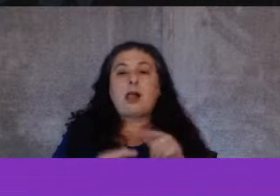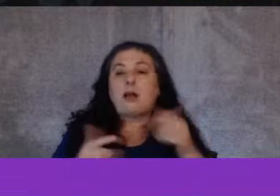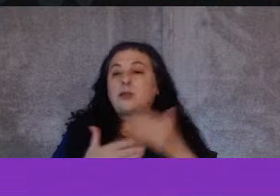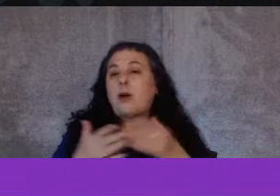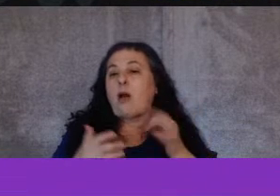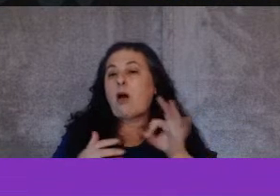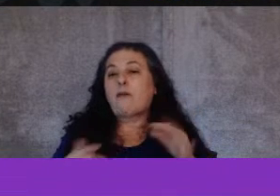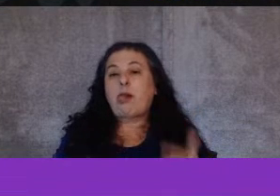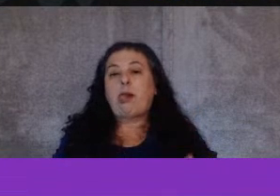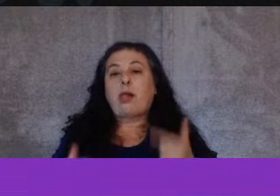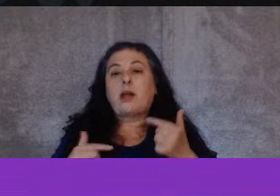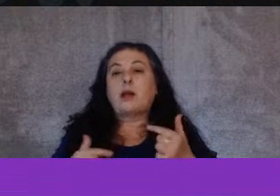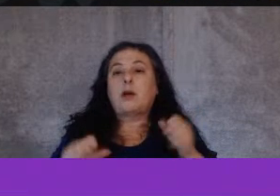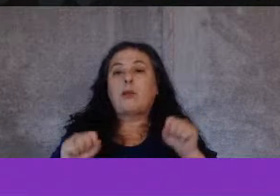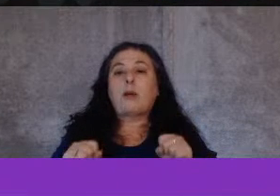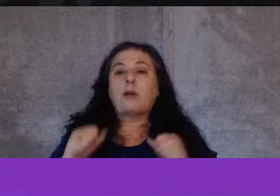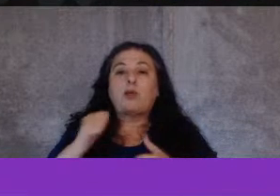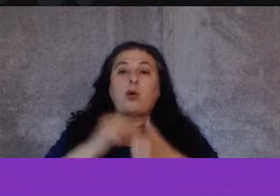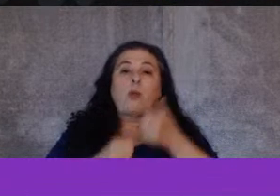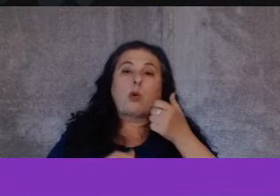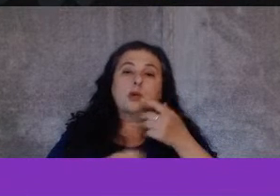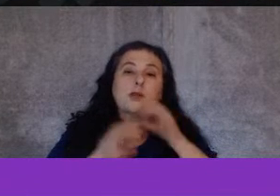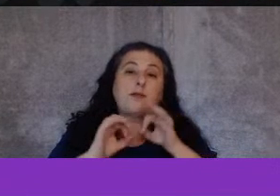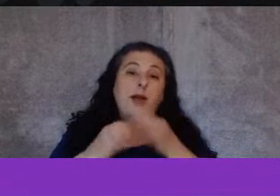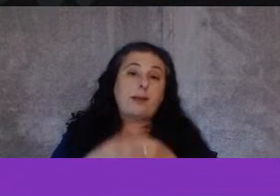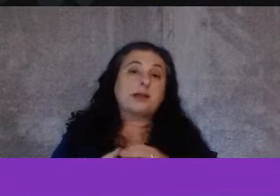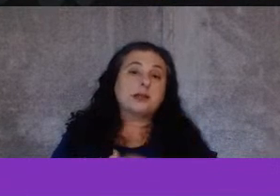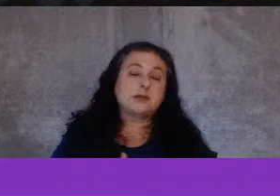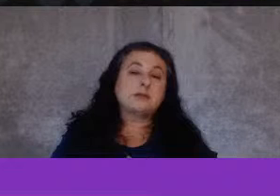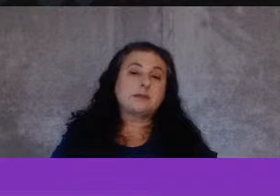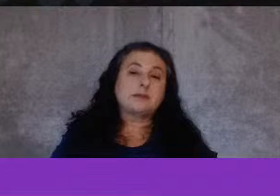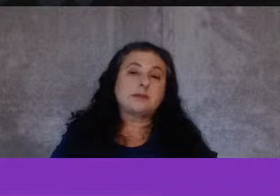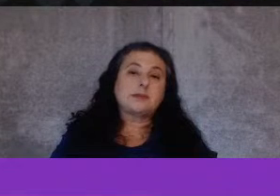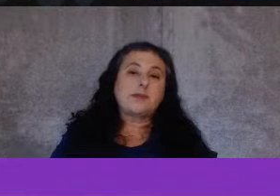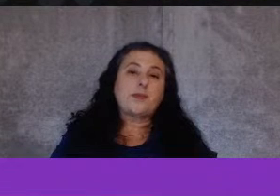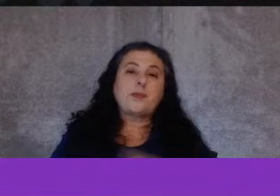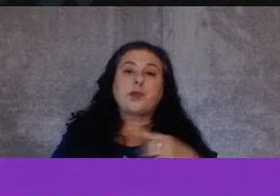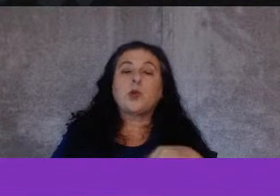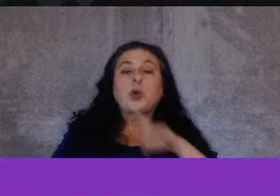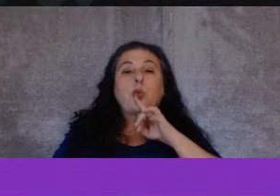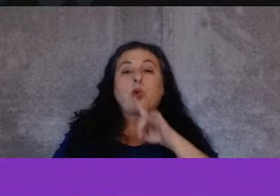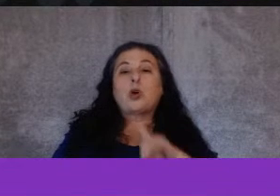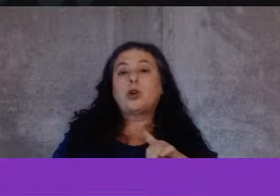for, probably most families. Yeah, when we were,